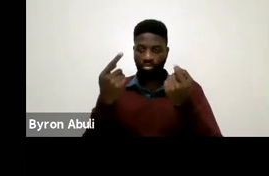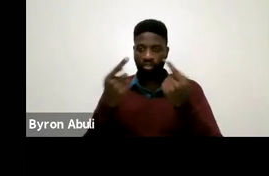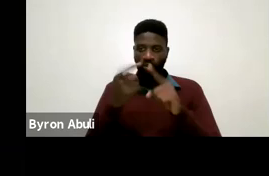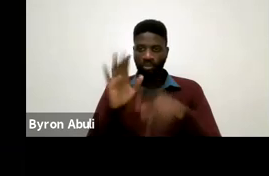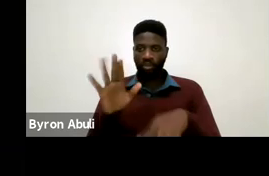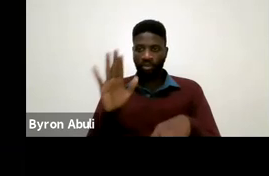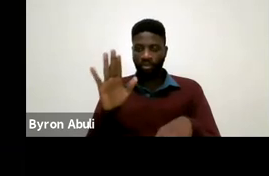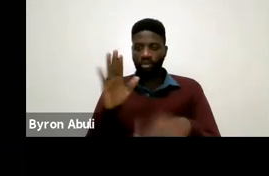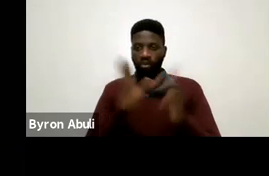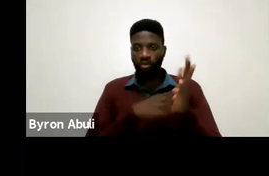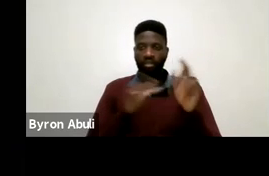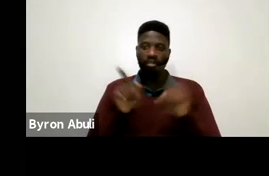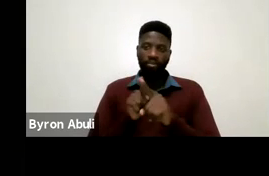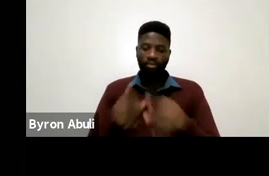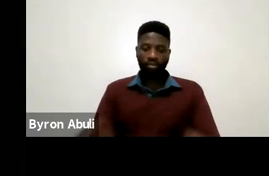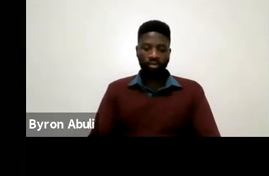end and comments.